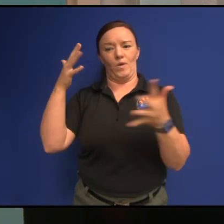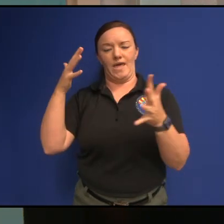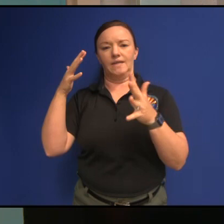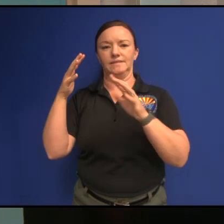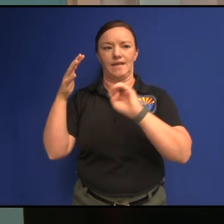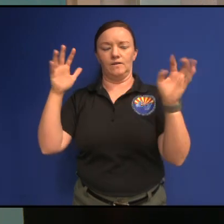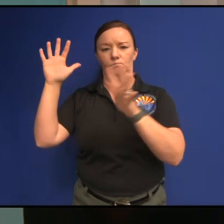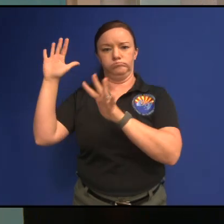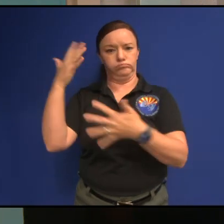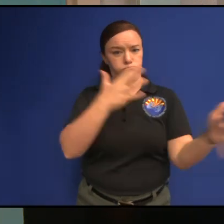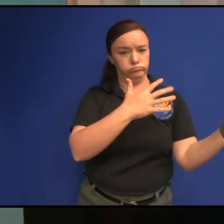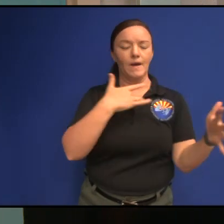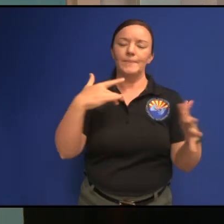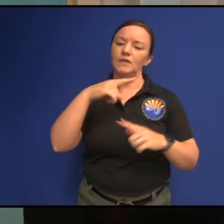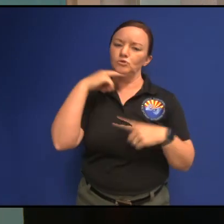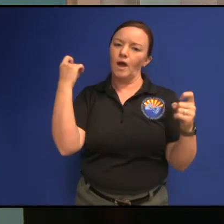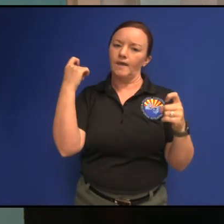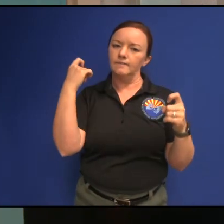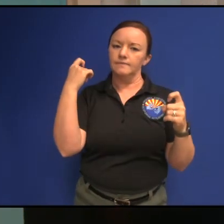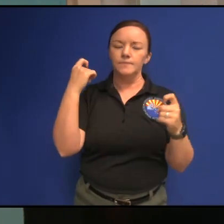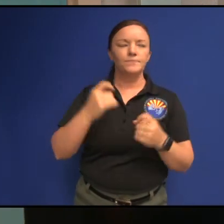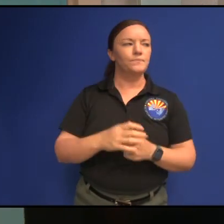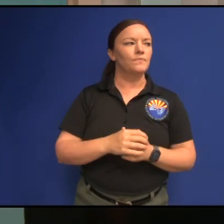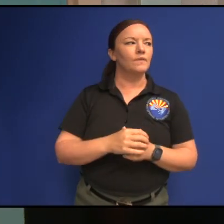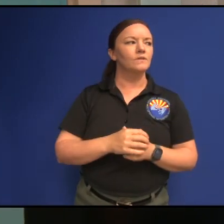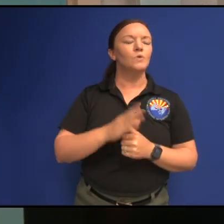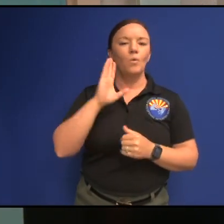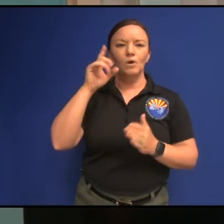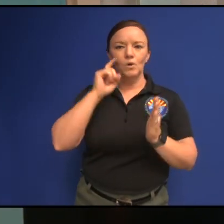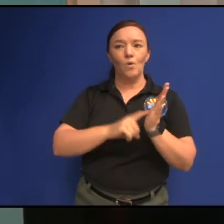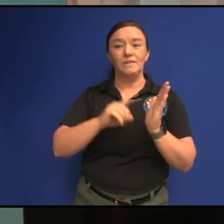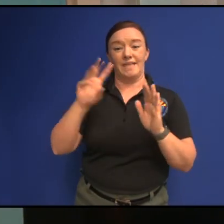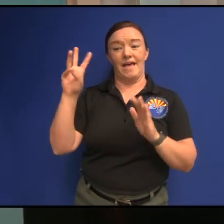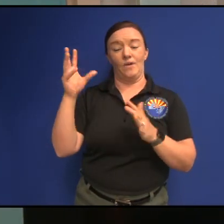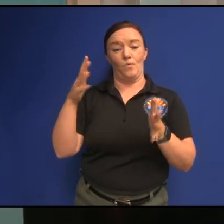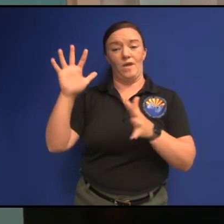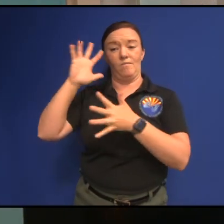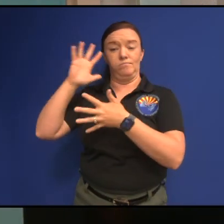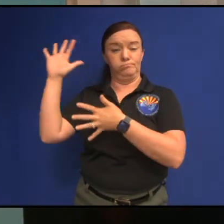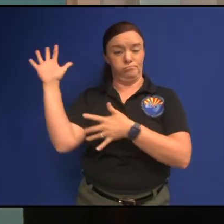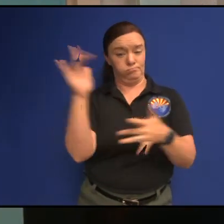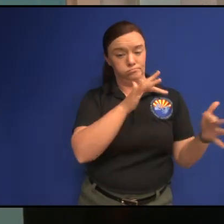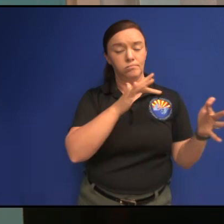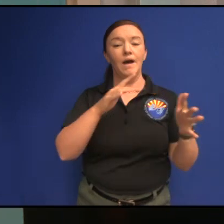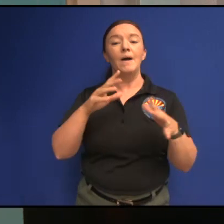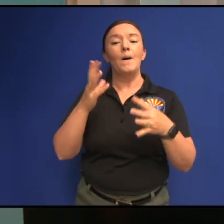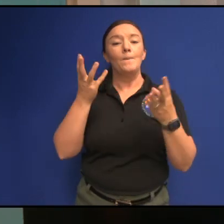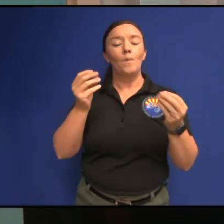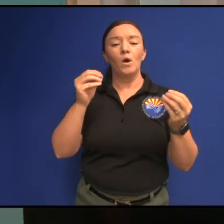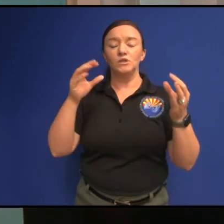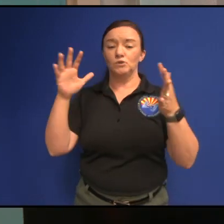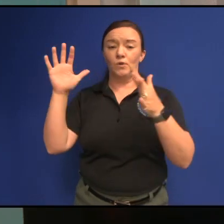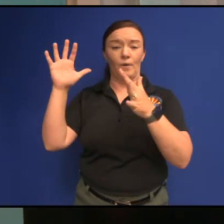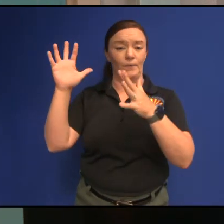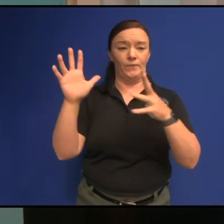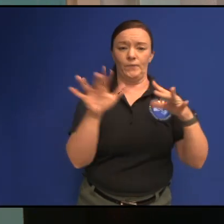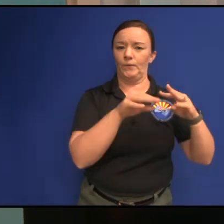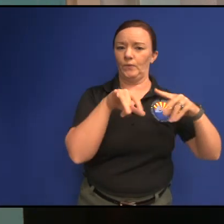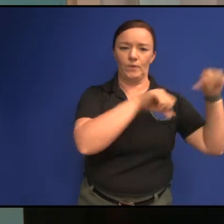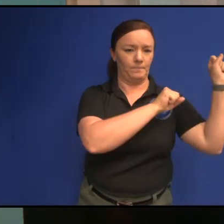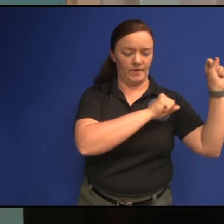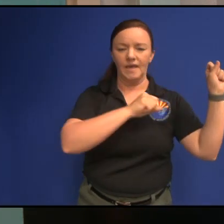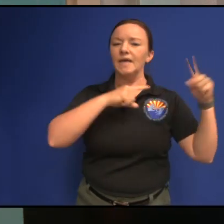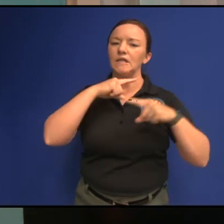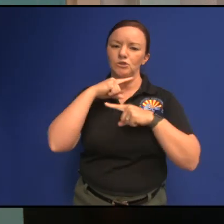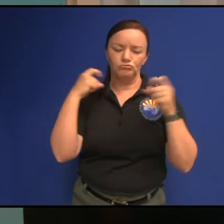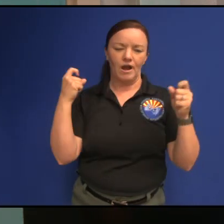usually a dry wind. And so you can see we have fewer clouds. The dew point trace trends downward towards dry conditions,